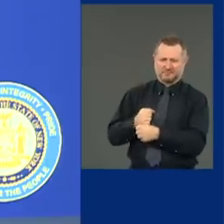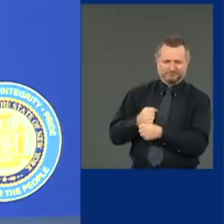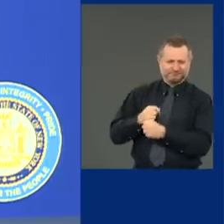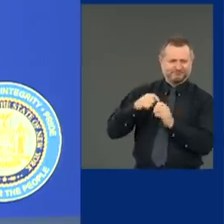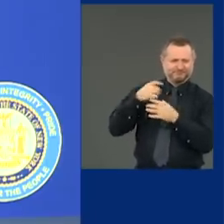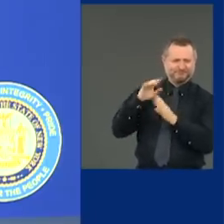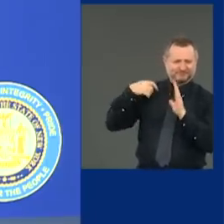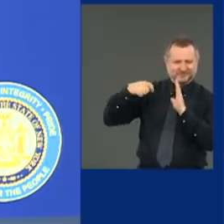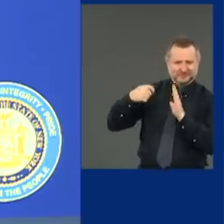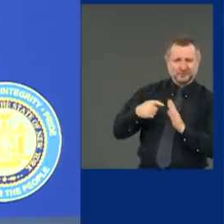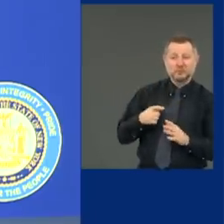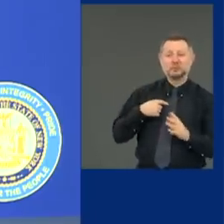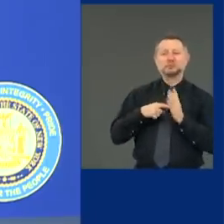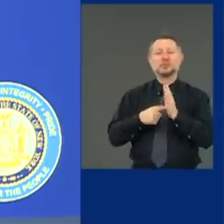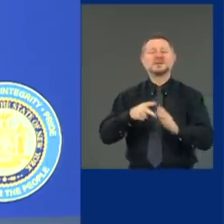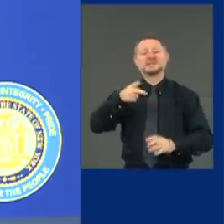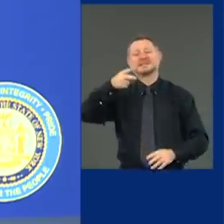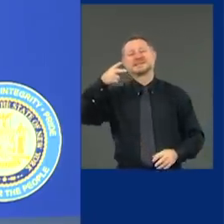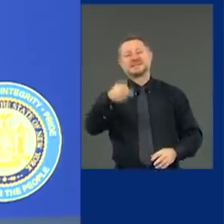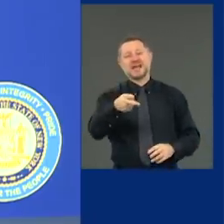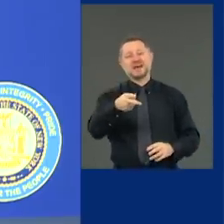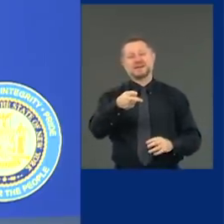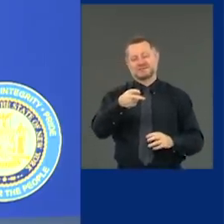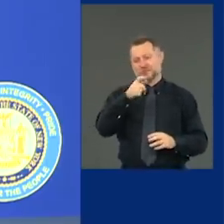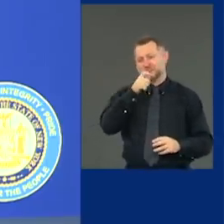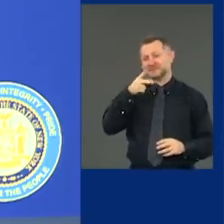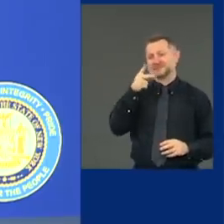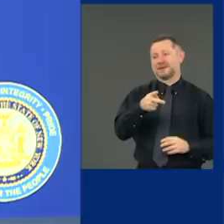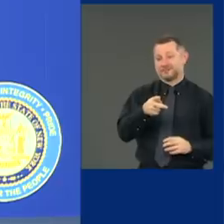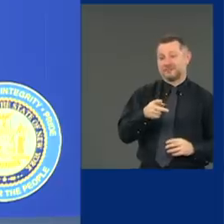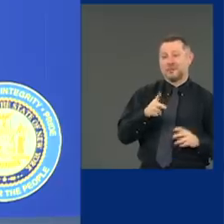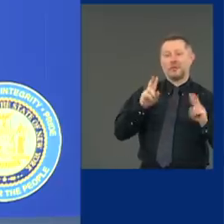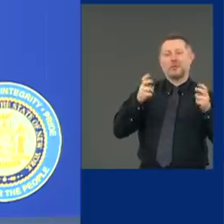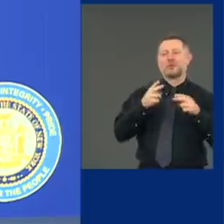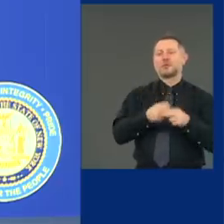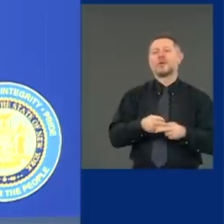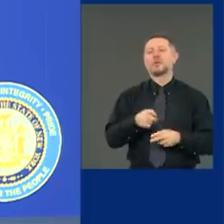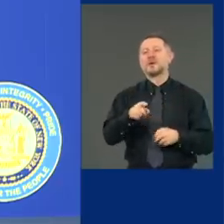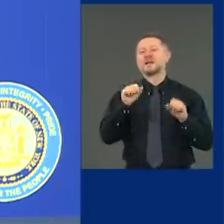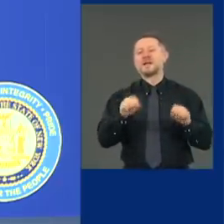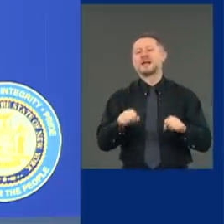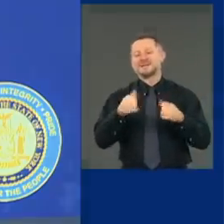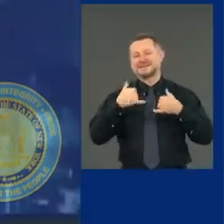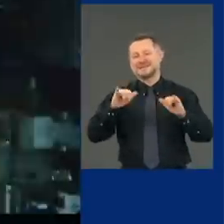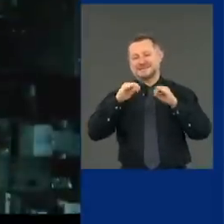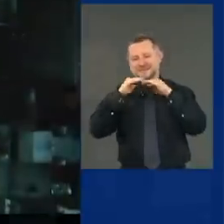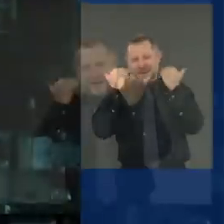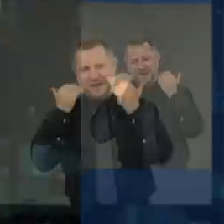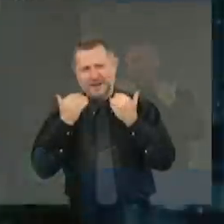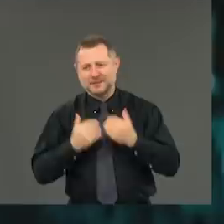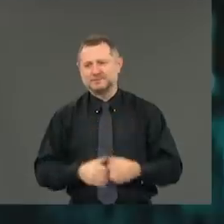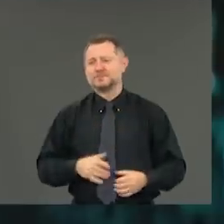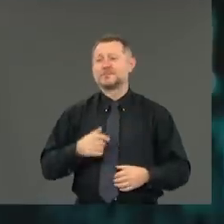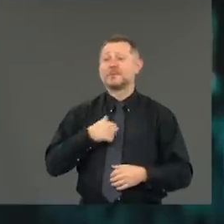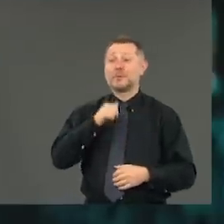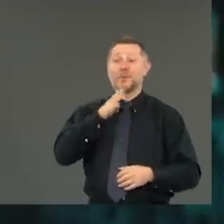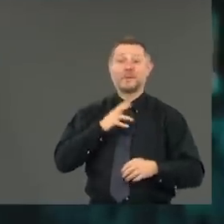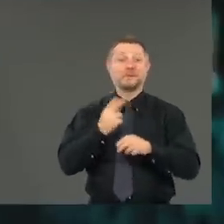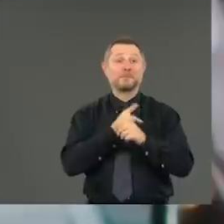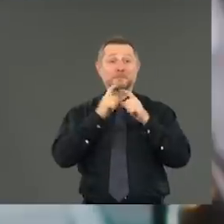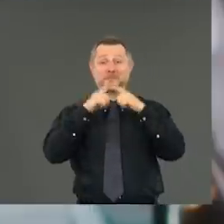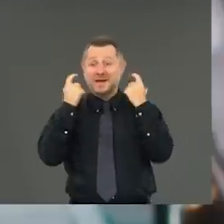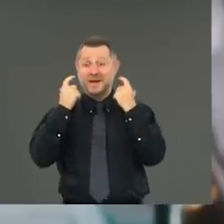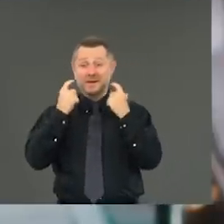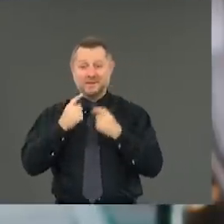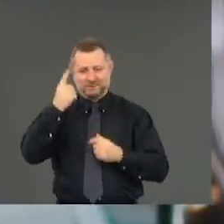place ad, which is You Can Still Smile. I wear a mask for my fellow New